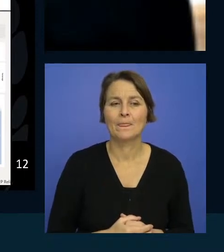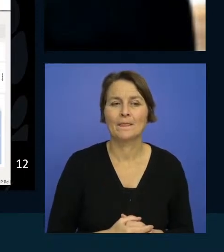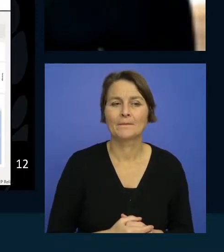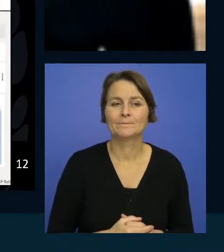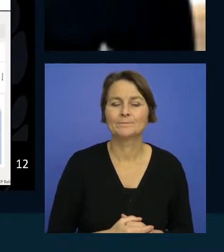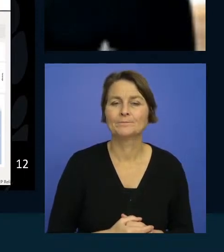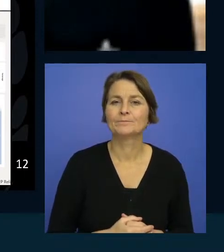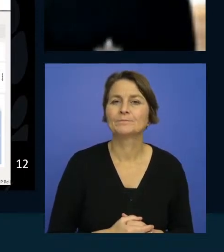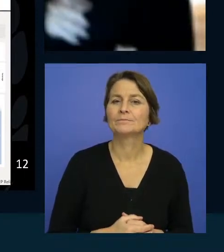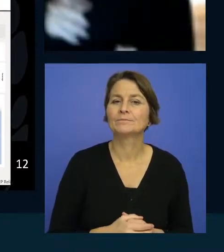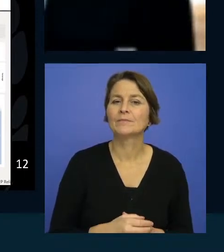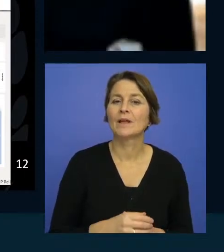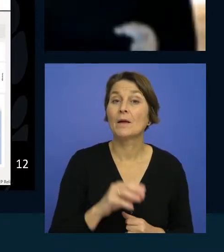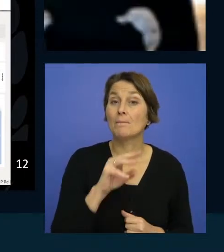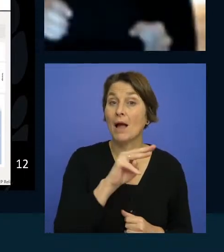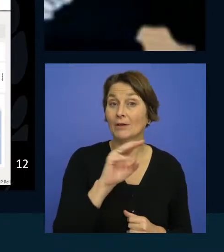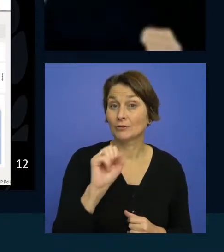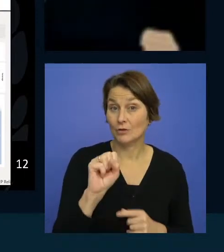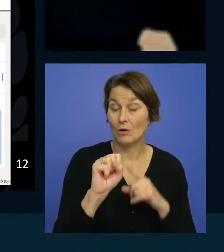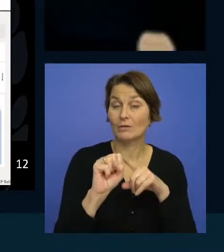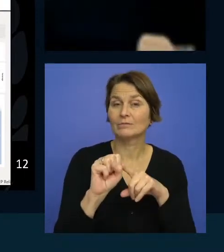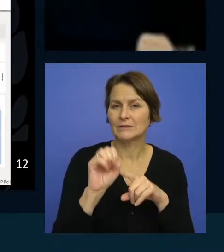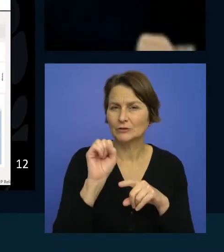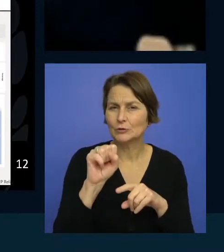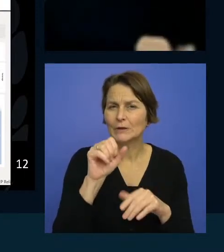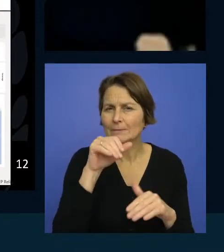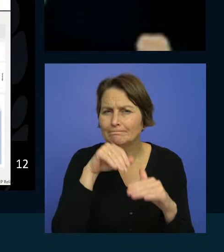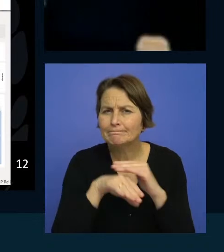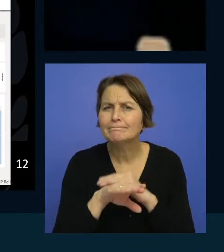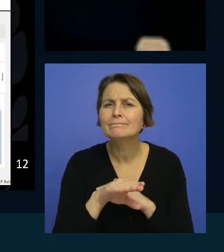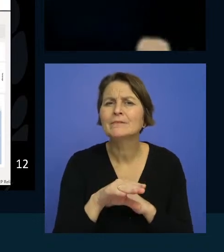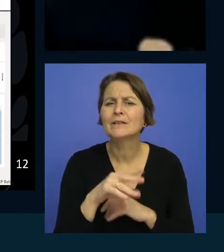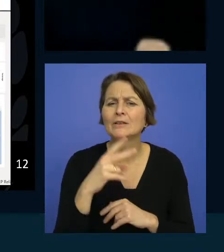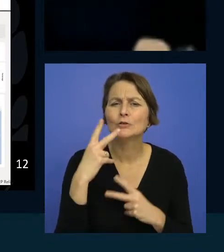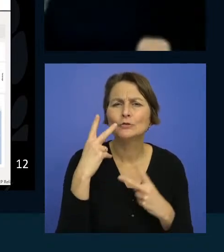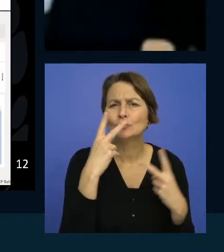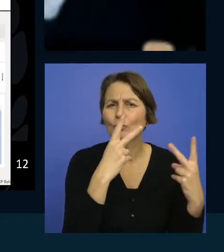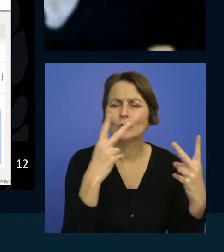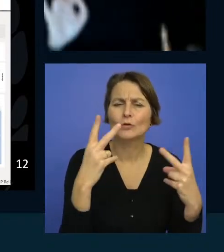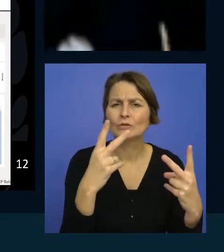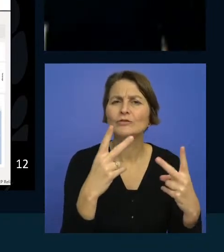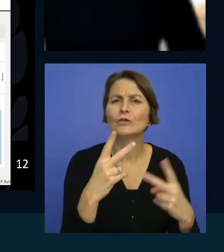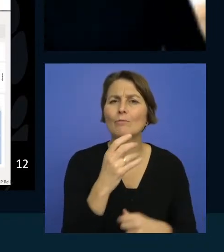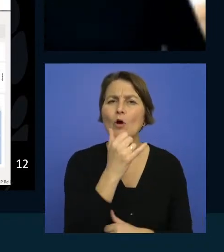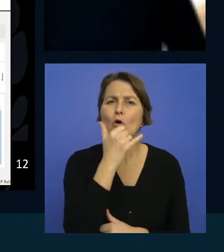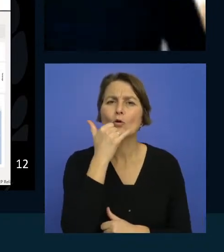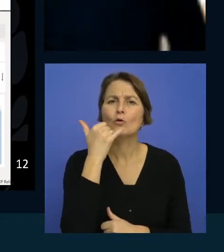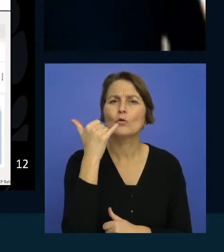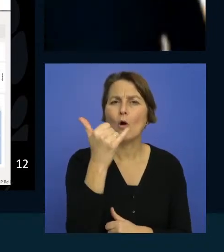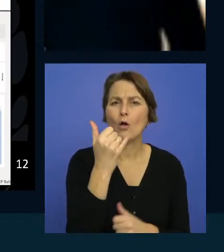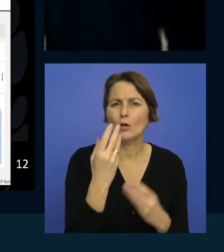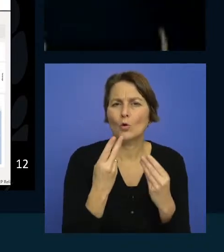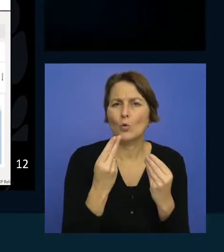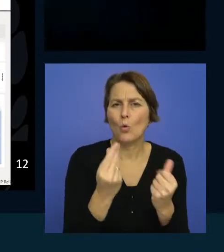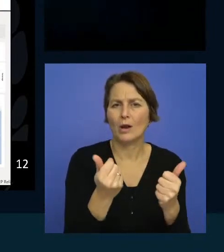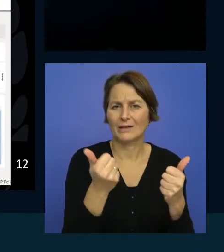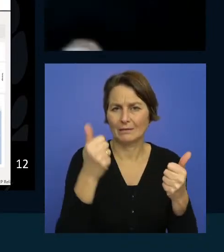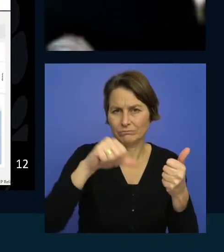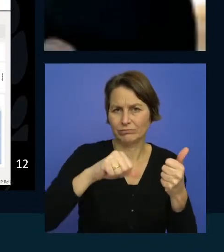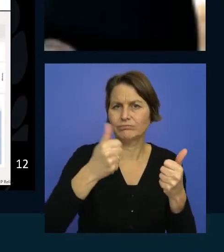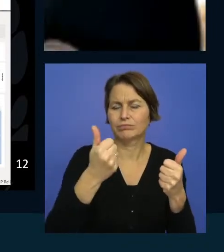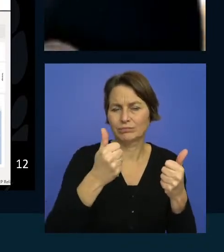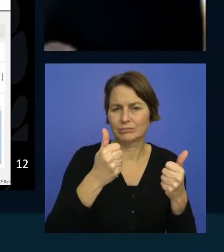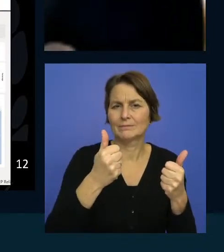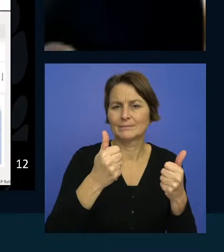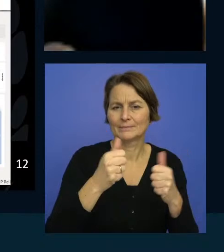actually, if you go into or search for CQD, call quality dashboard, then you